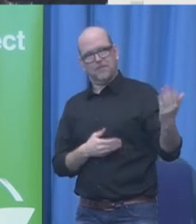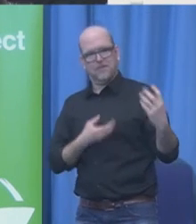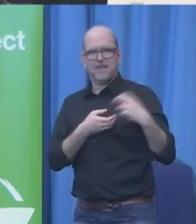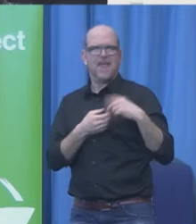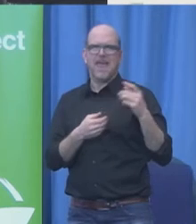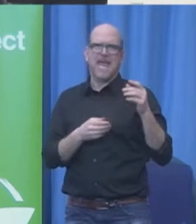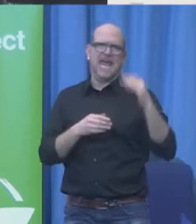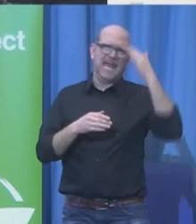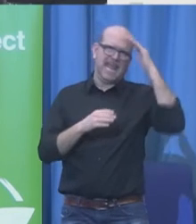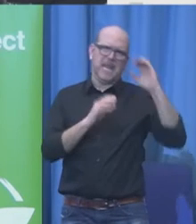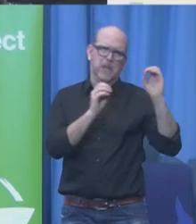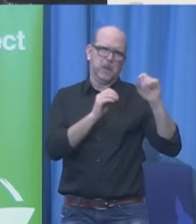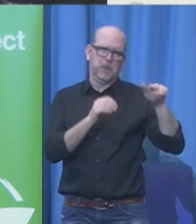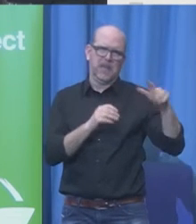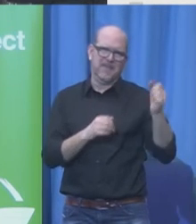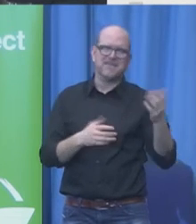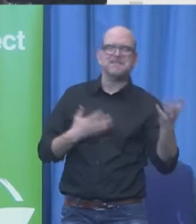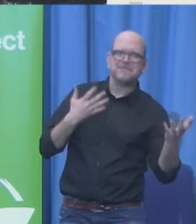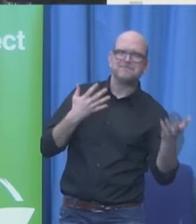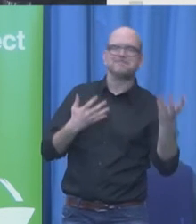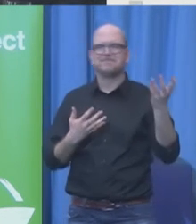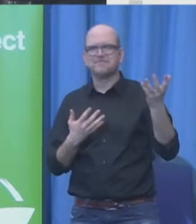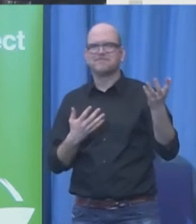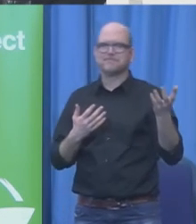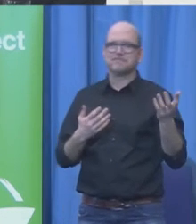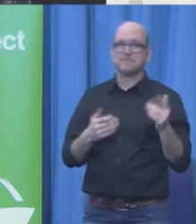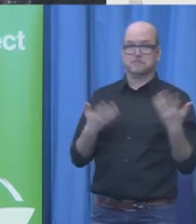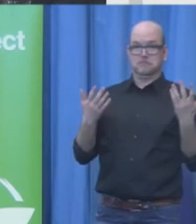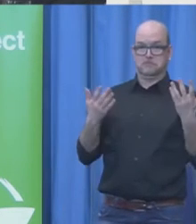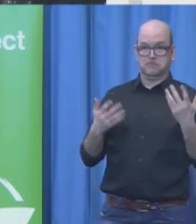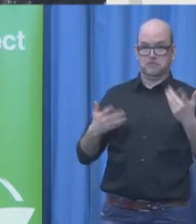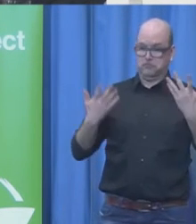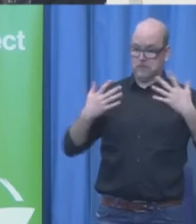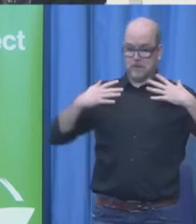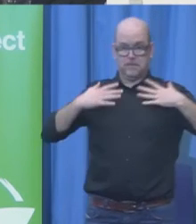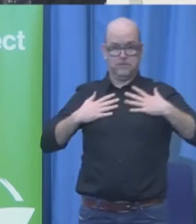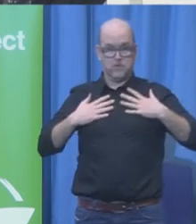physical disabilities, gaining employment. In the private sector,